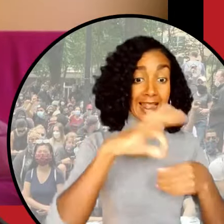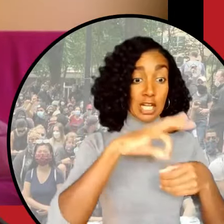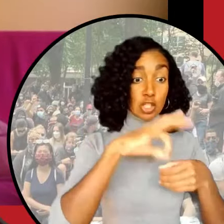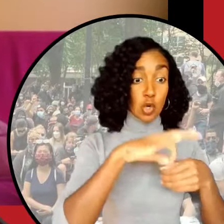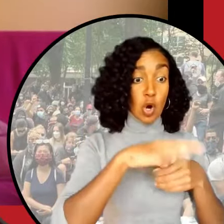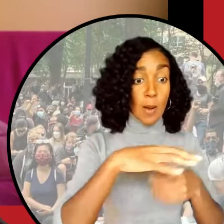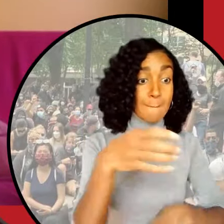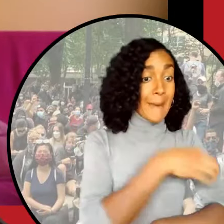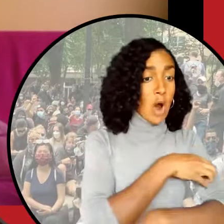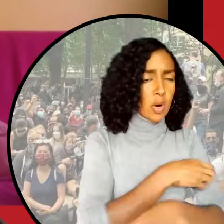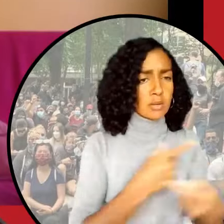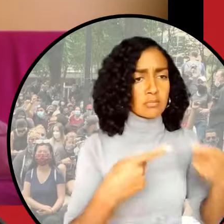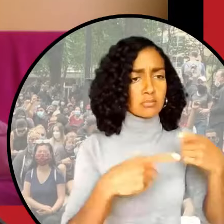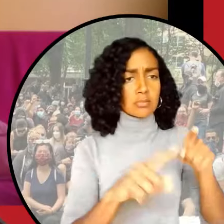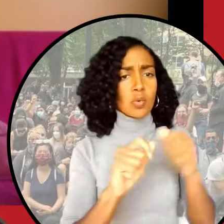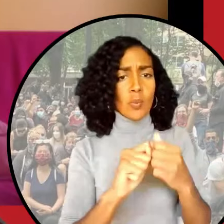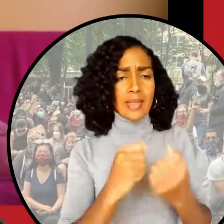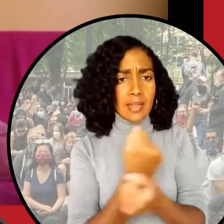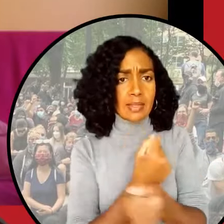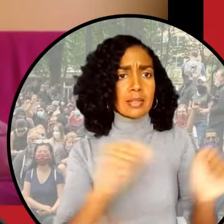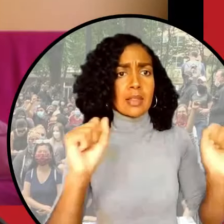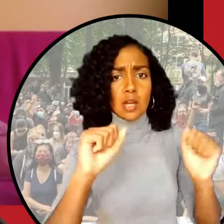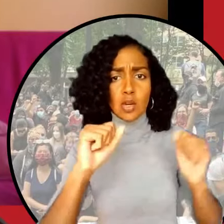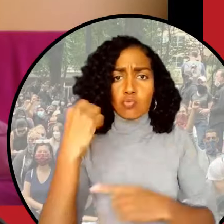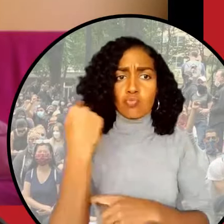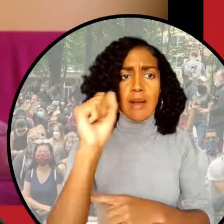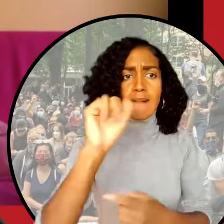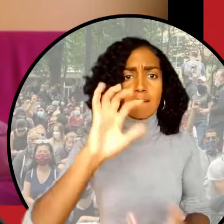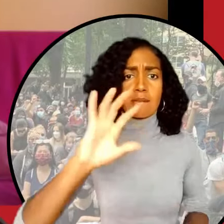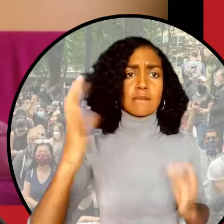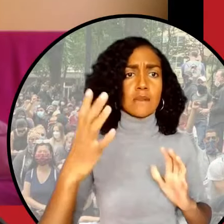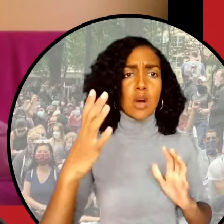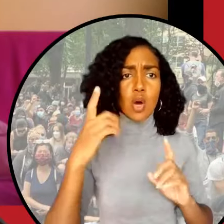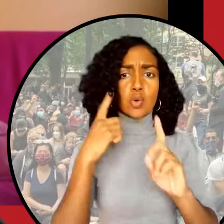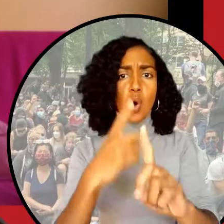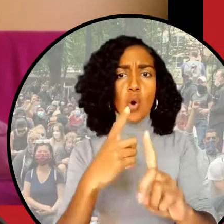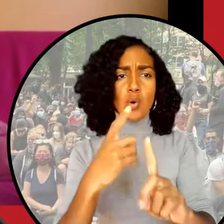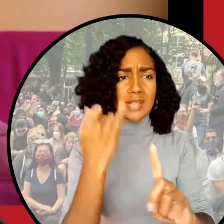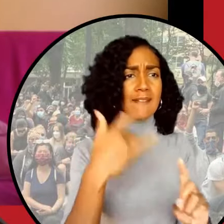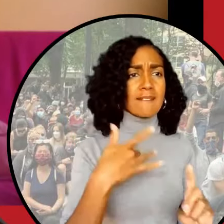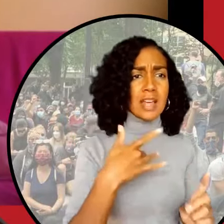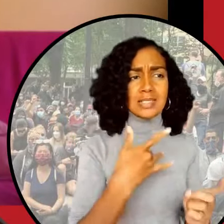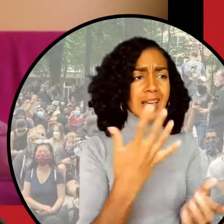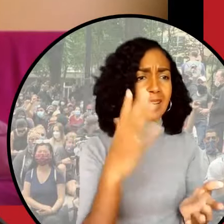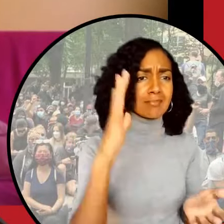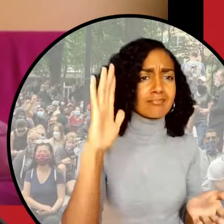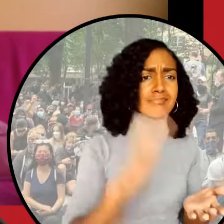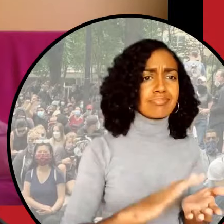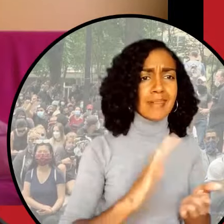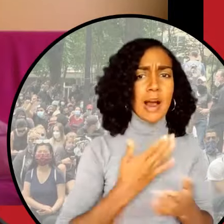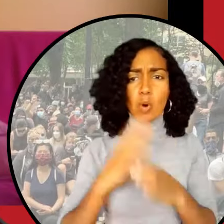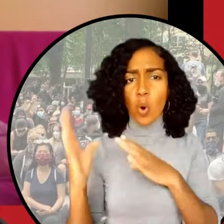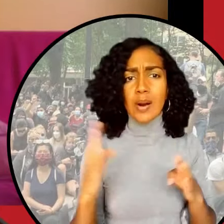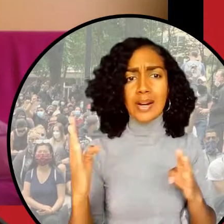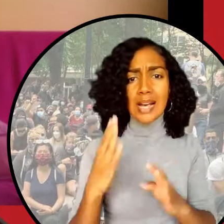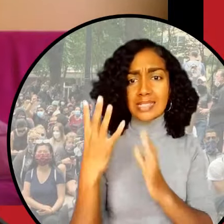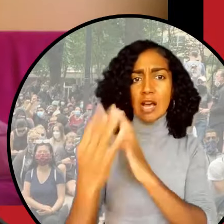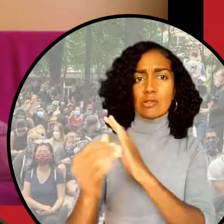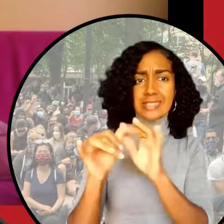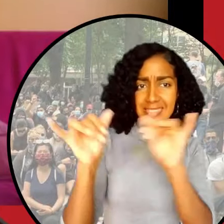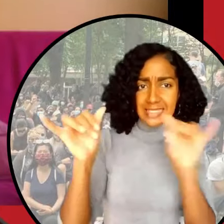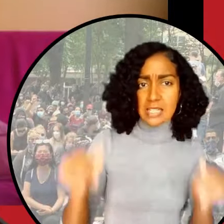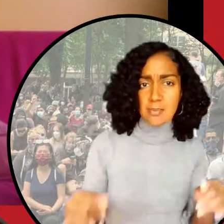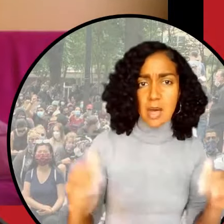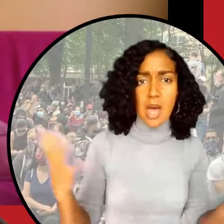liberatory and revolutionary goals, whether this detracts from other forms of organizing outside the system, and what does democracy even